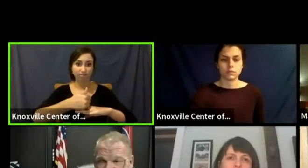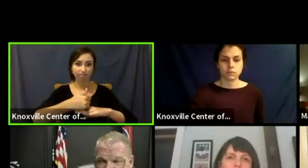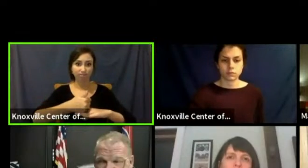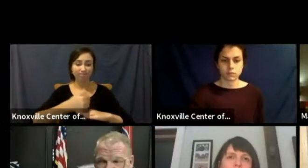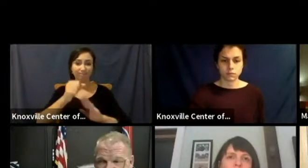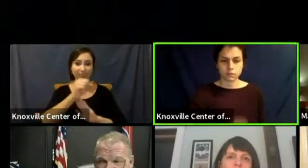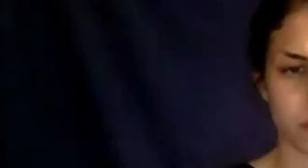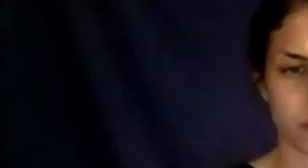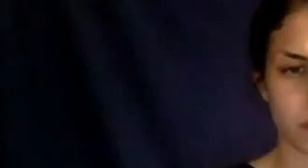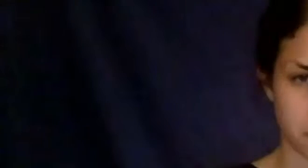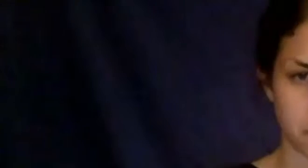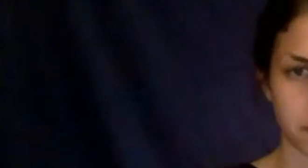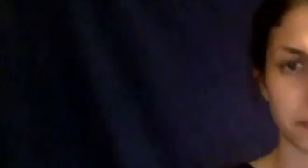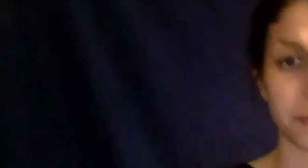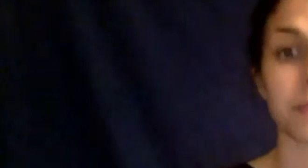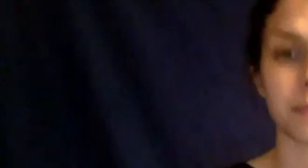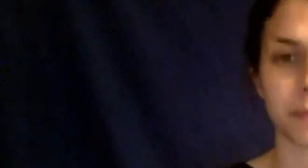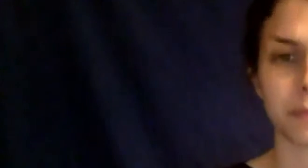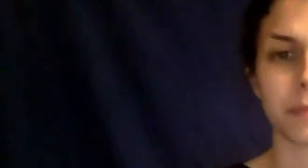mask/face covering mandate.